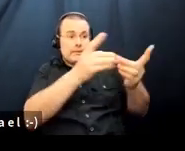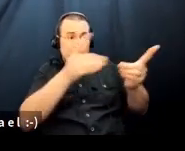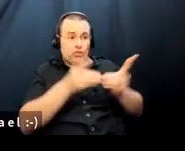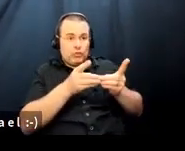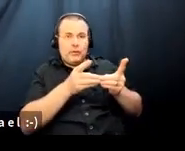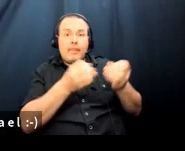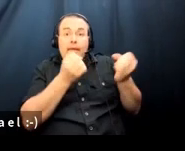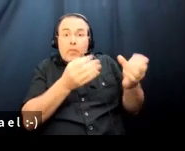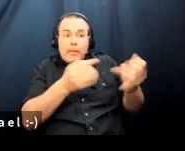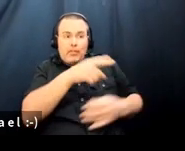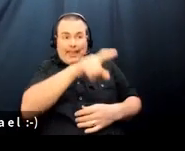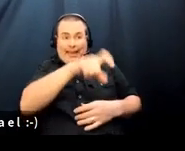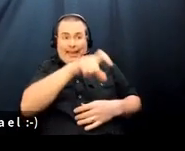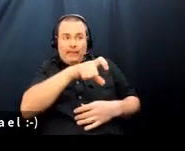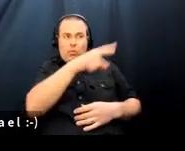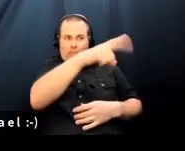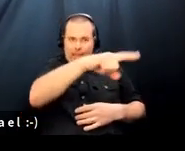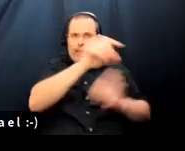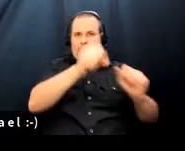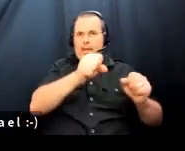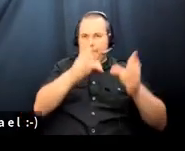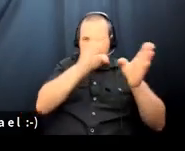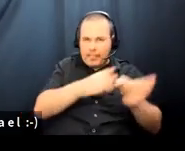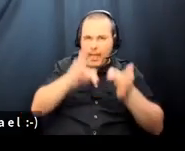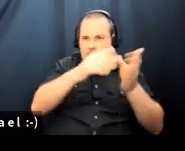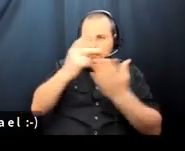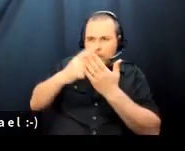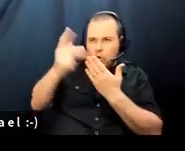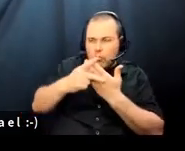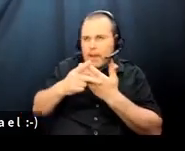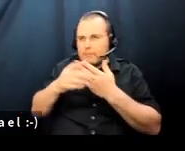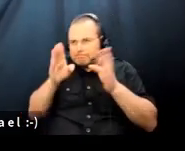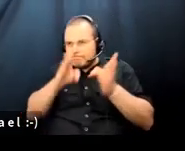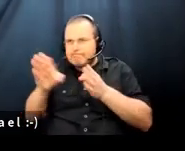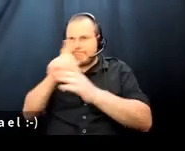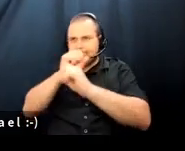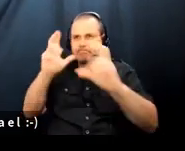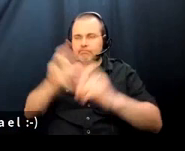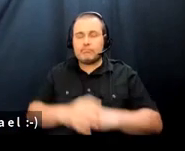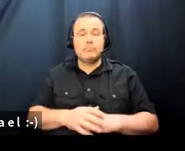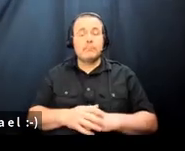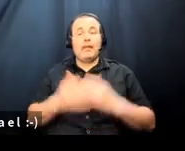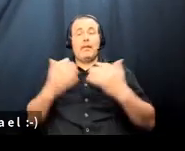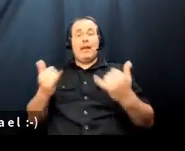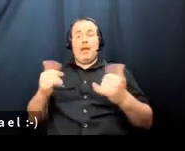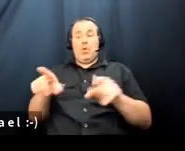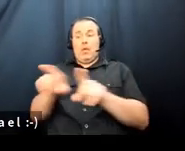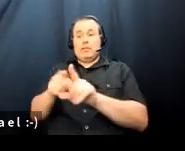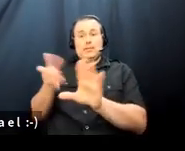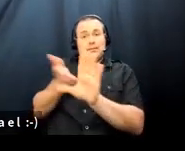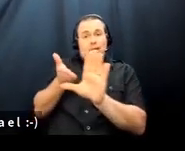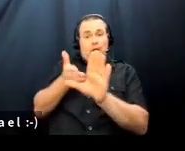they need to plan a program. Now, as a psychologist, I